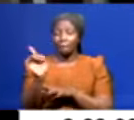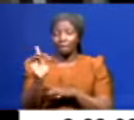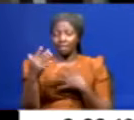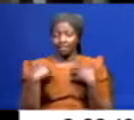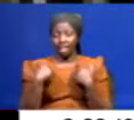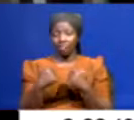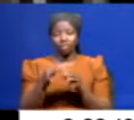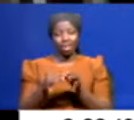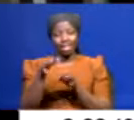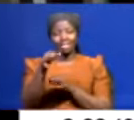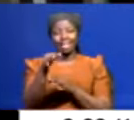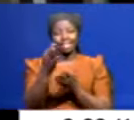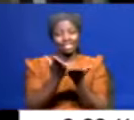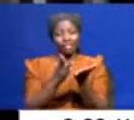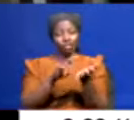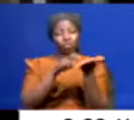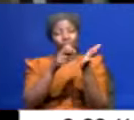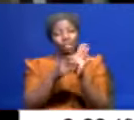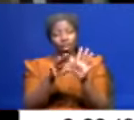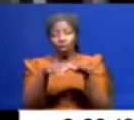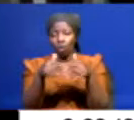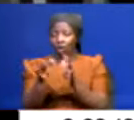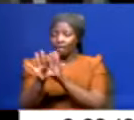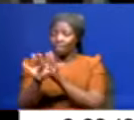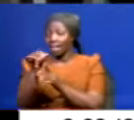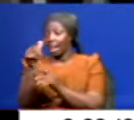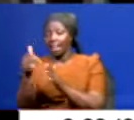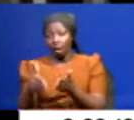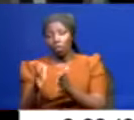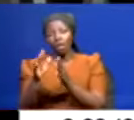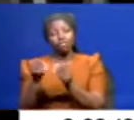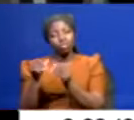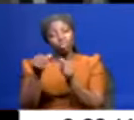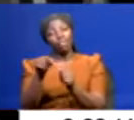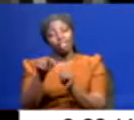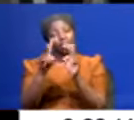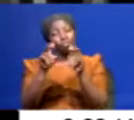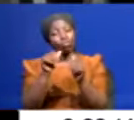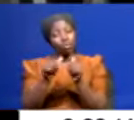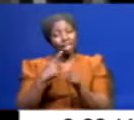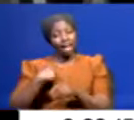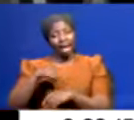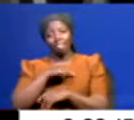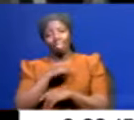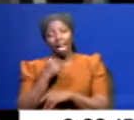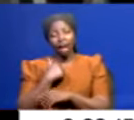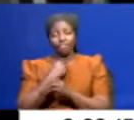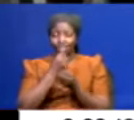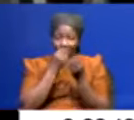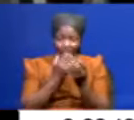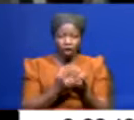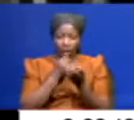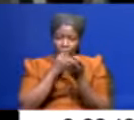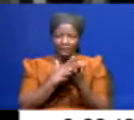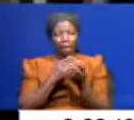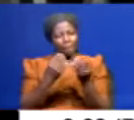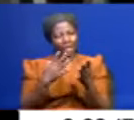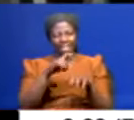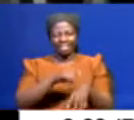service of the contracts or find another mechanism of dealing with this matter, which we have brought to the attention on several occasions,